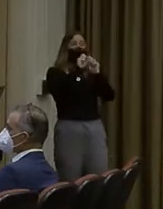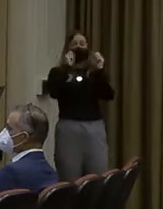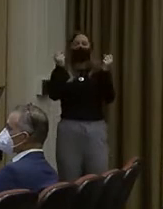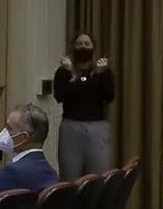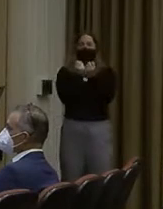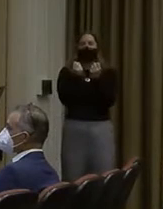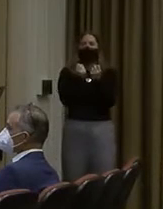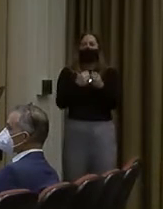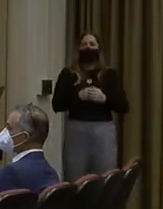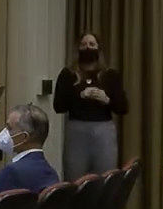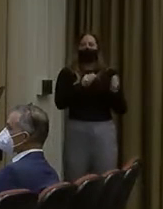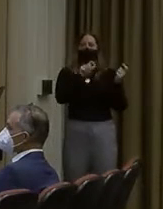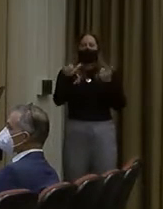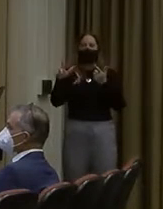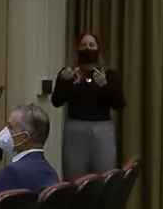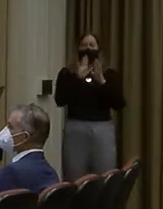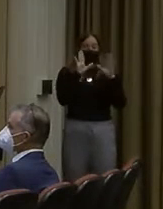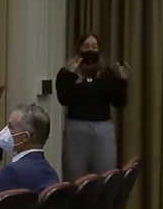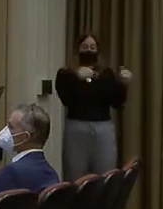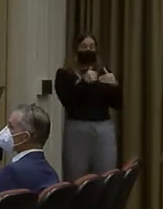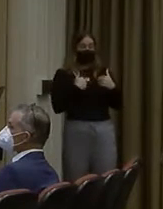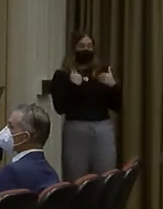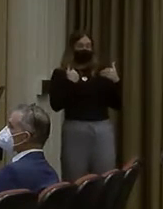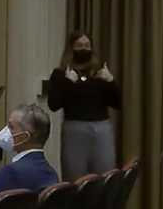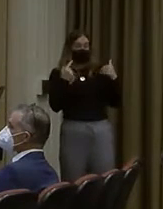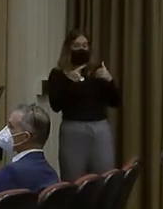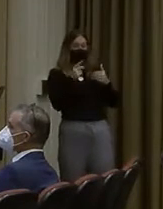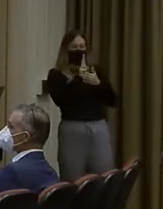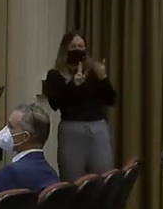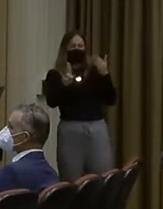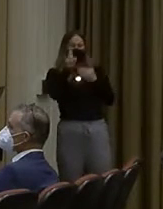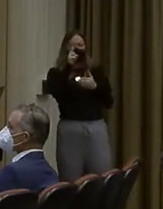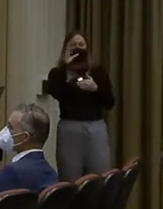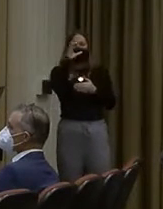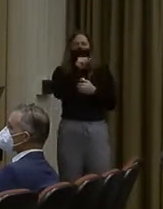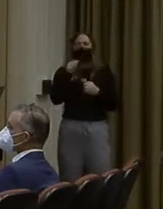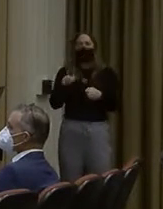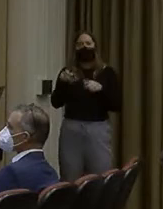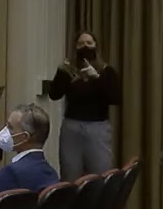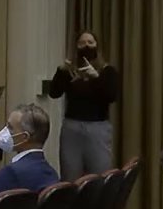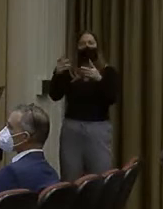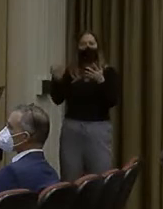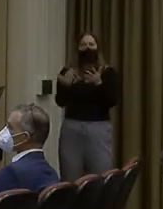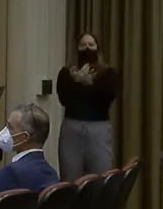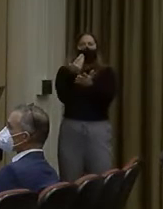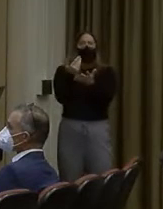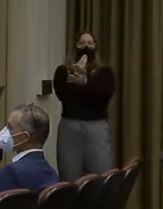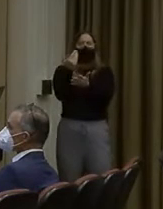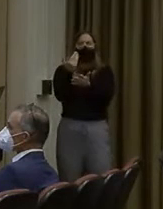large. By focusing on only young people, universities pass up a chance to add a new source of